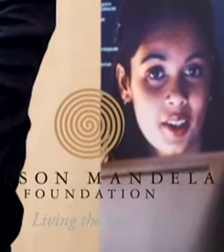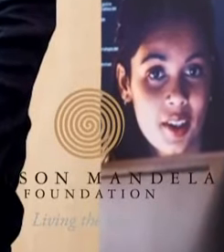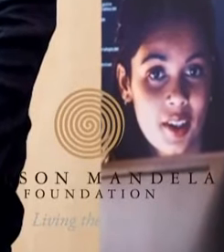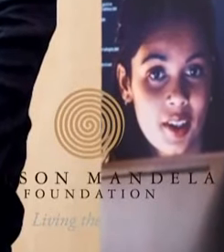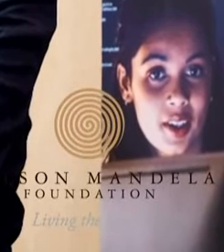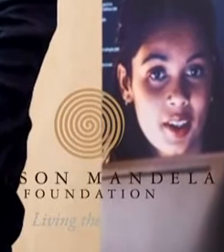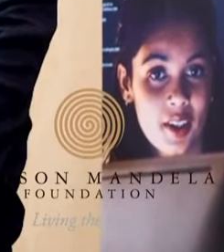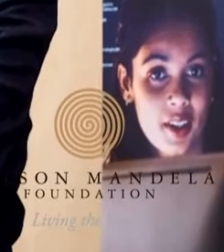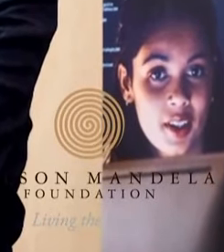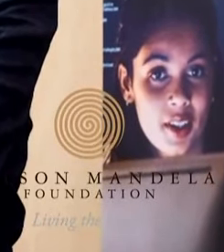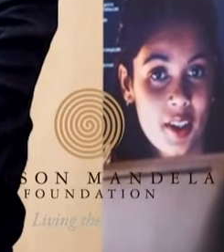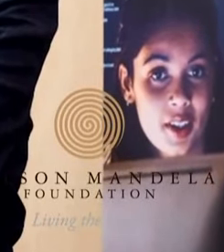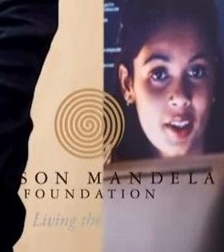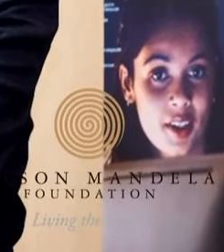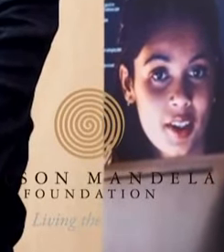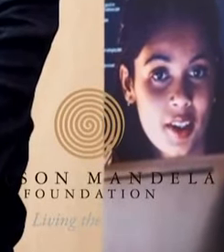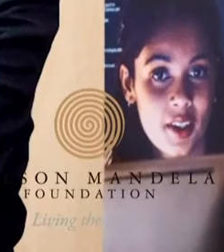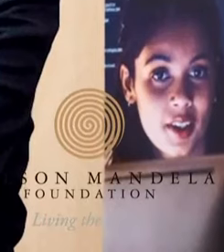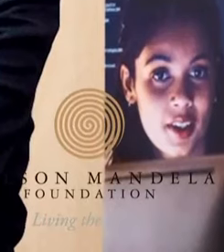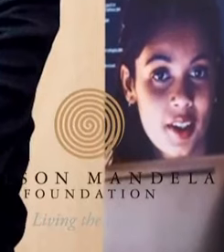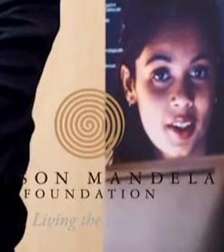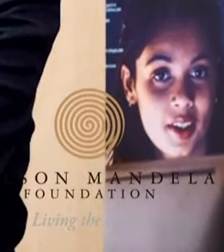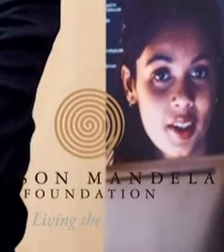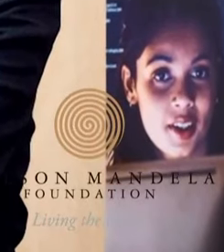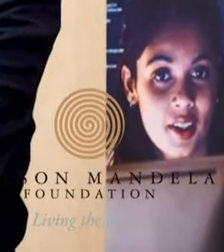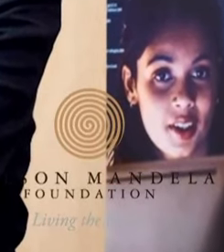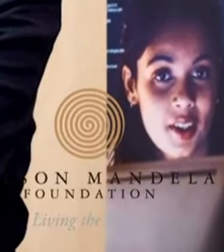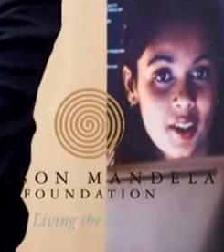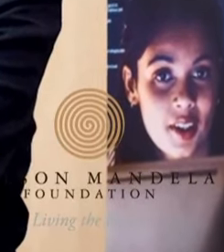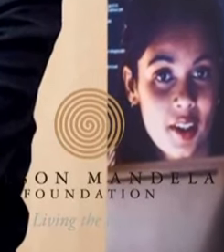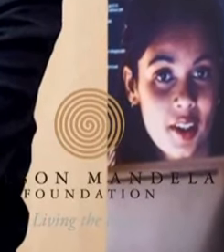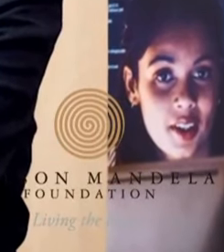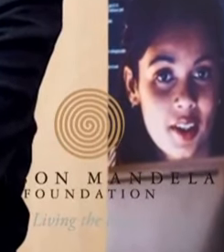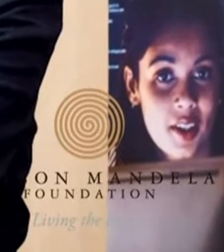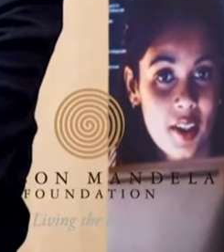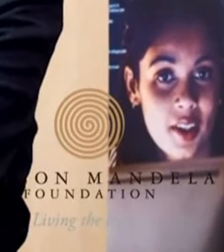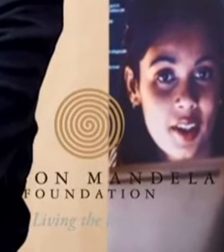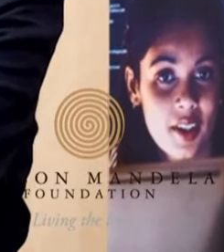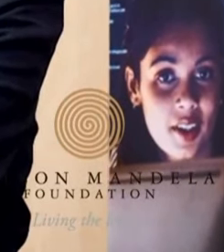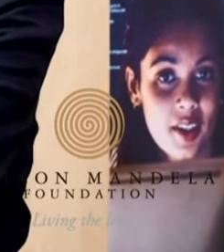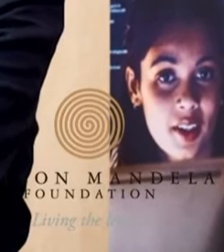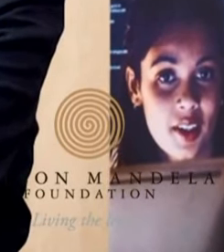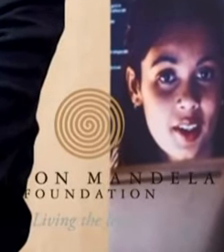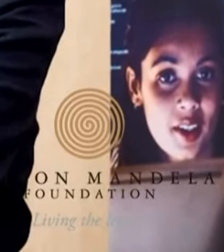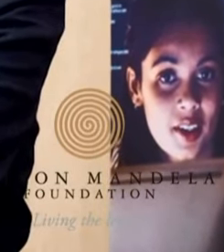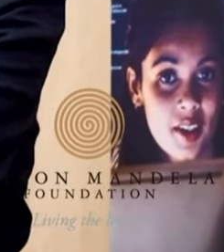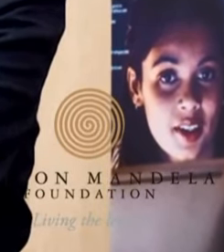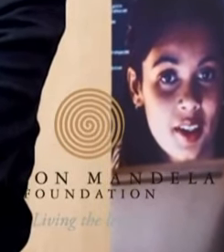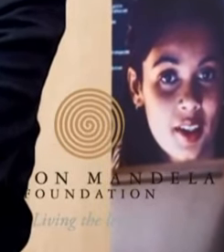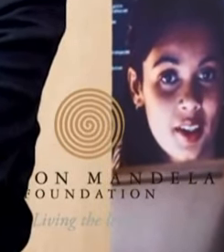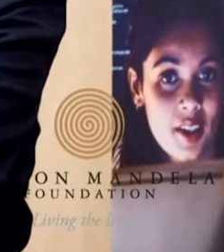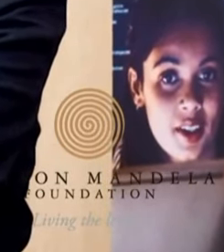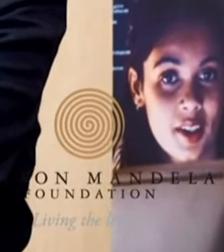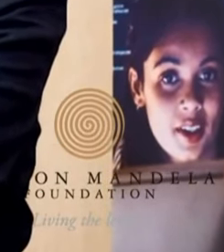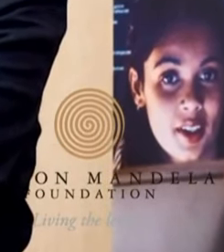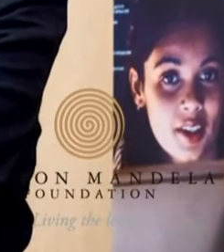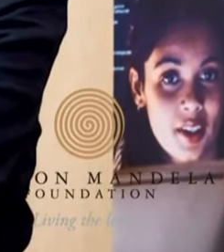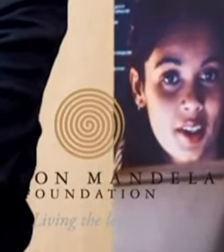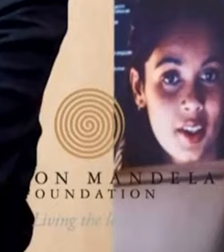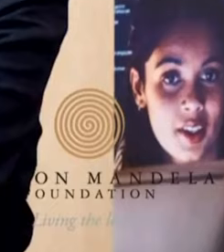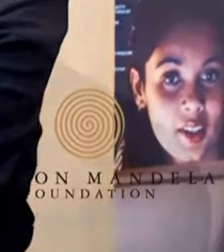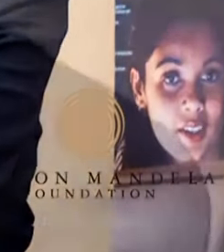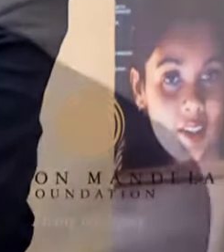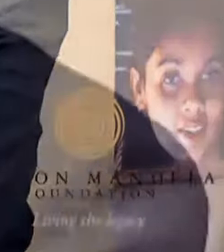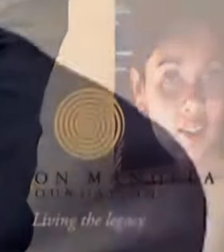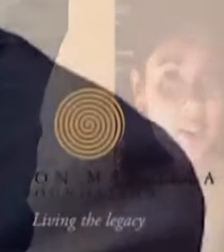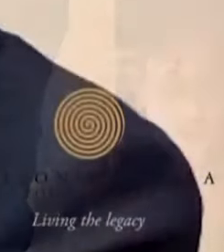Mechanical Engineering, magna cum laude, from Case Western Reserve University, a Master of Mechanical Engineering from the University of